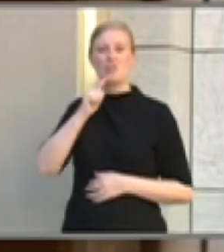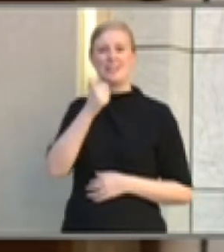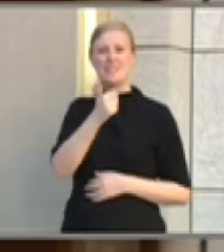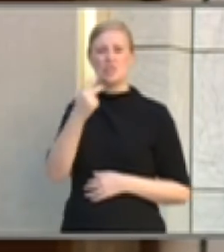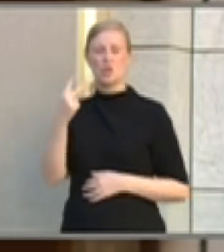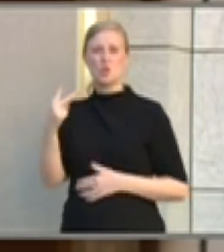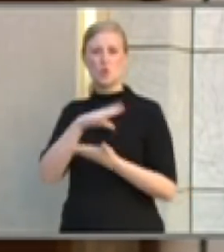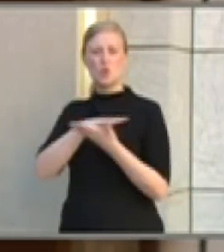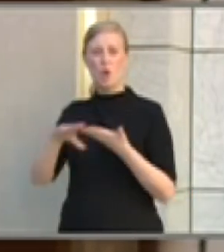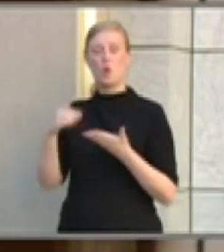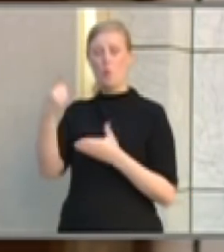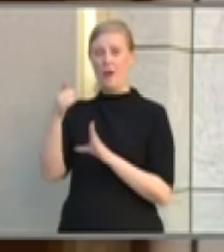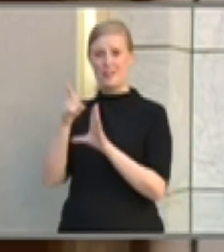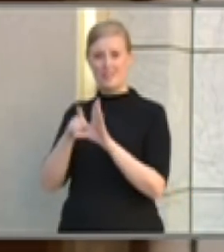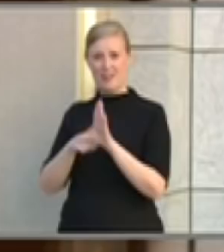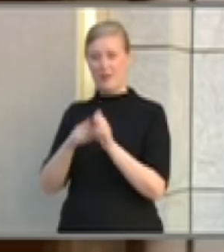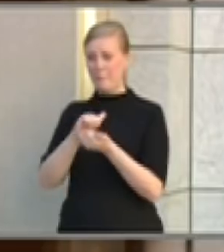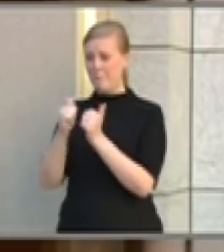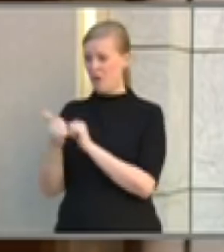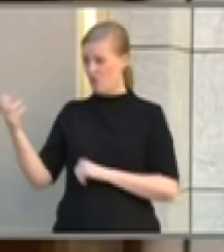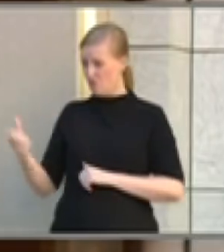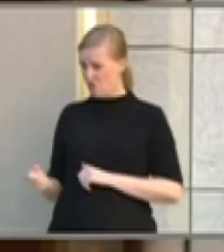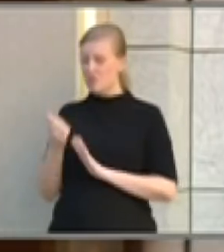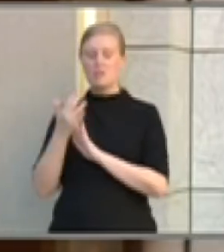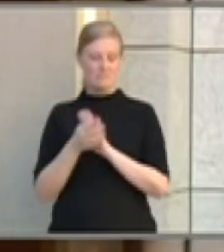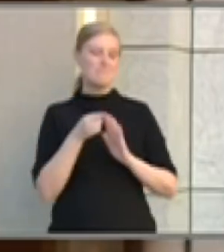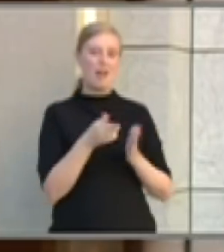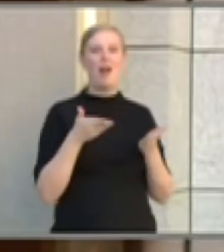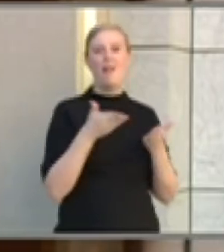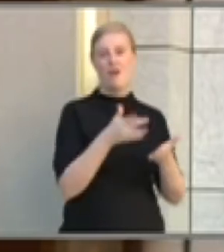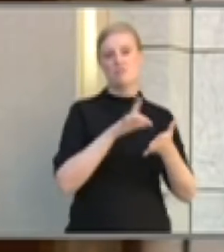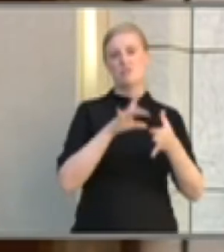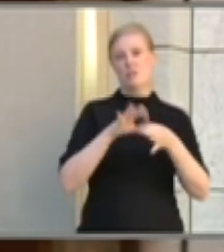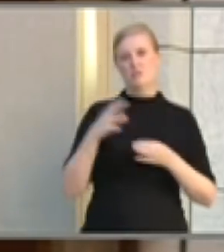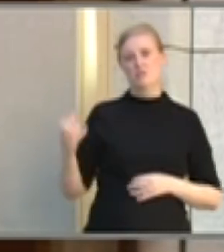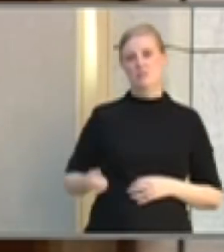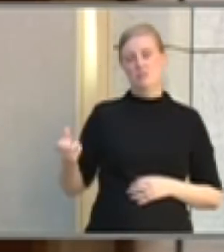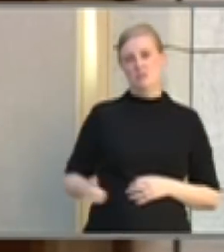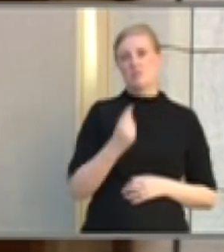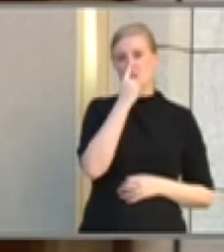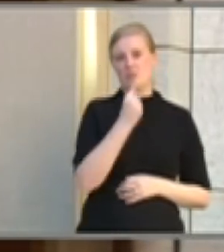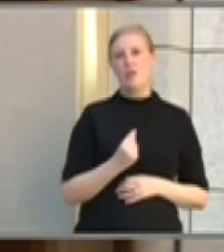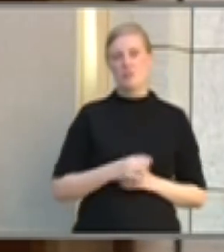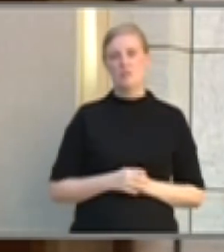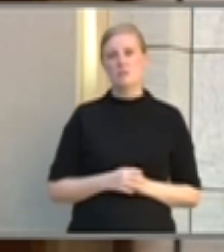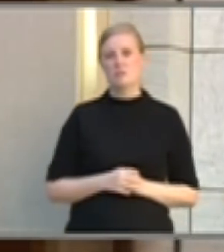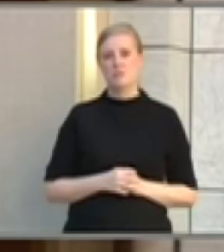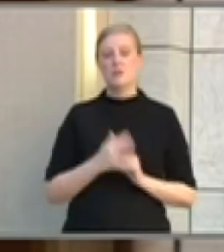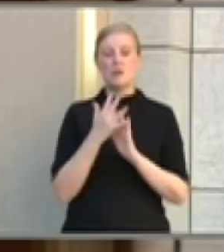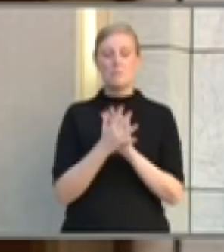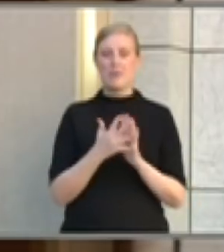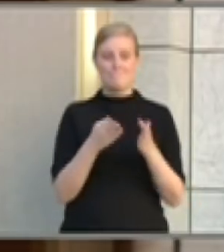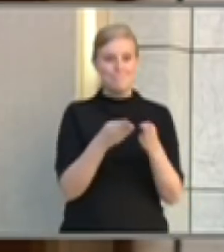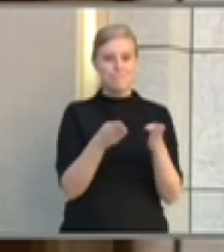$79,762 per annum, which will broaden the access to that payment for people in that situation whose